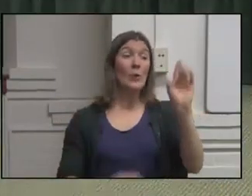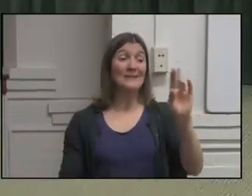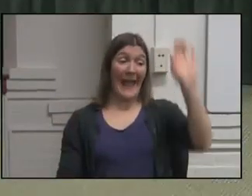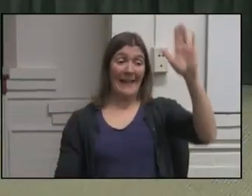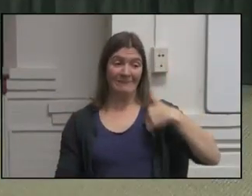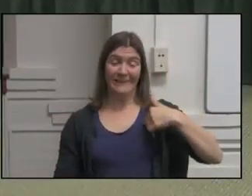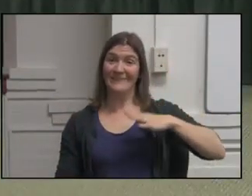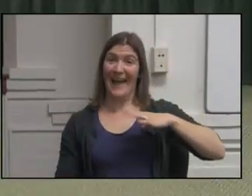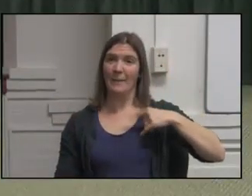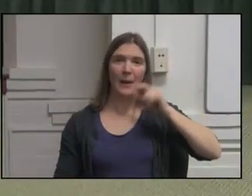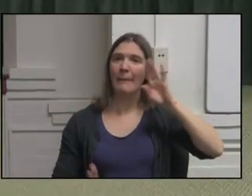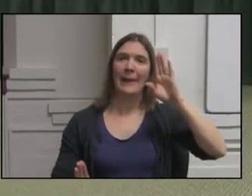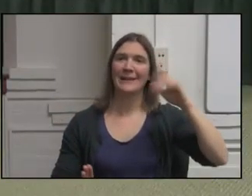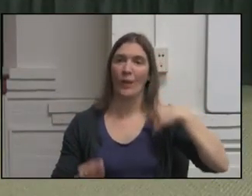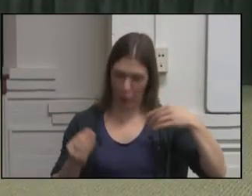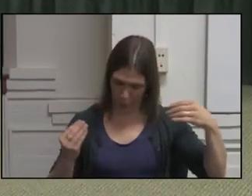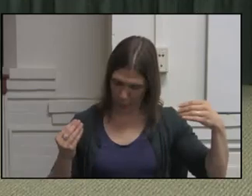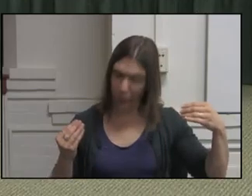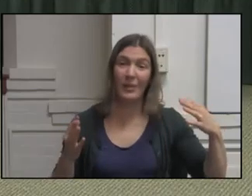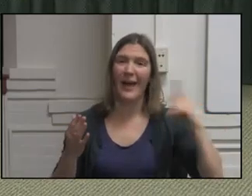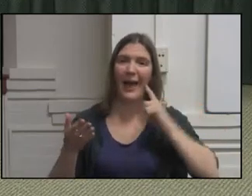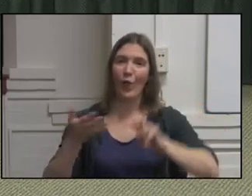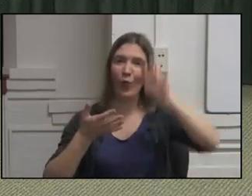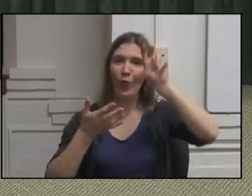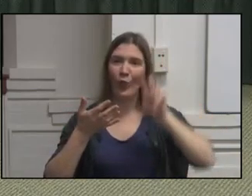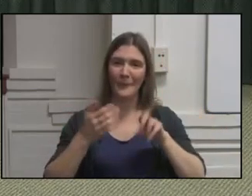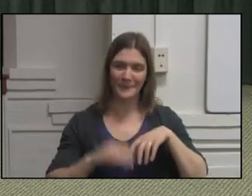I'll do it. Sorry, right. I was one above.